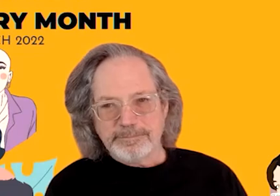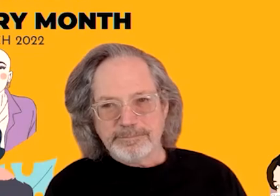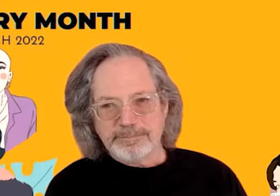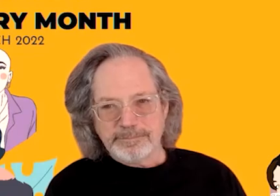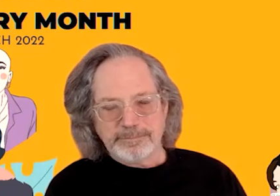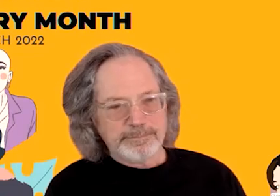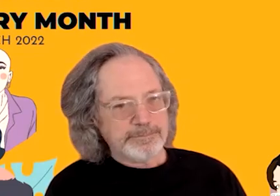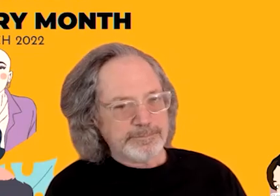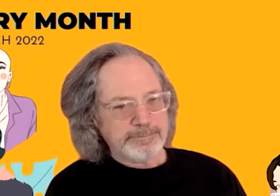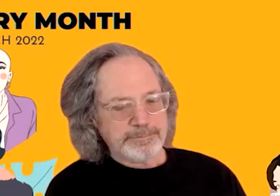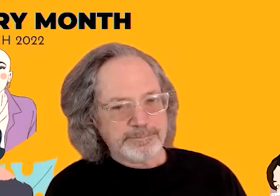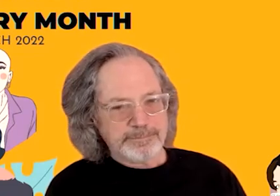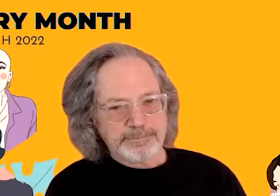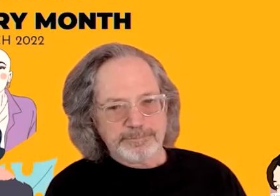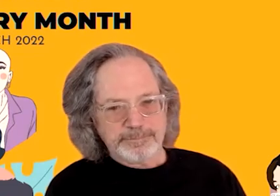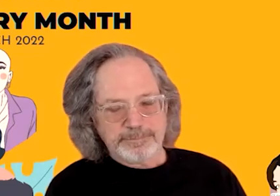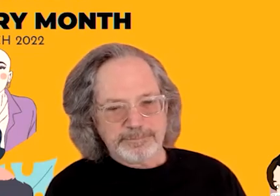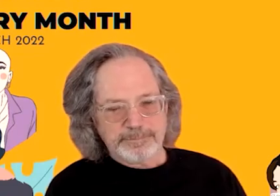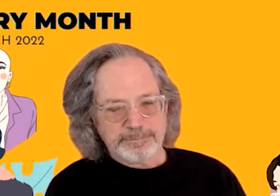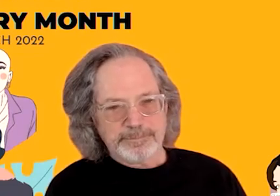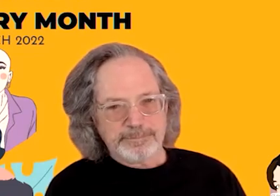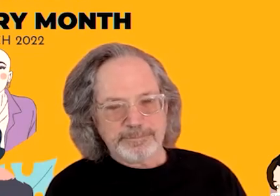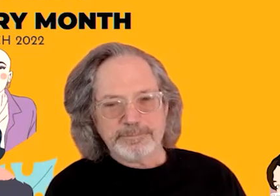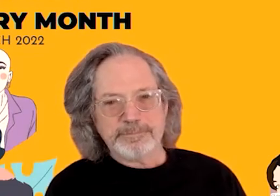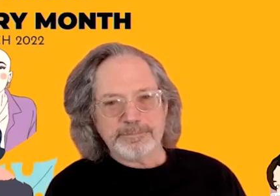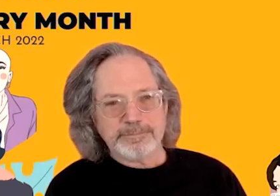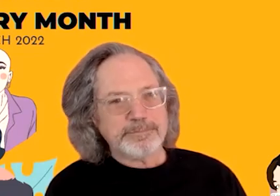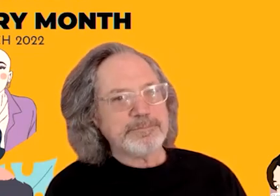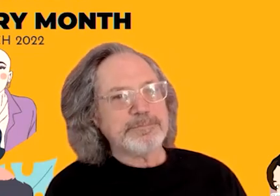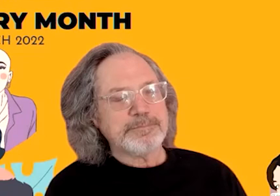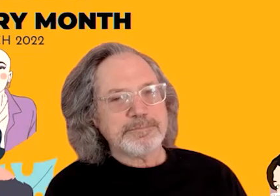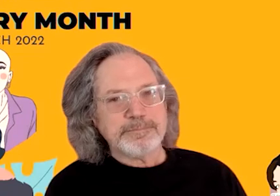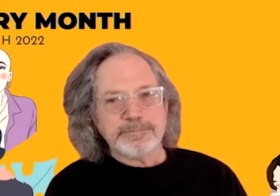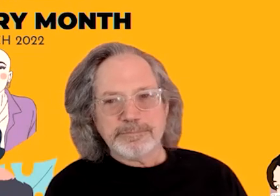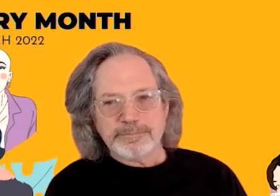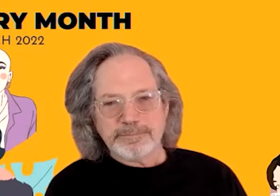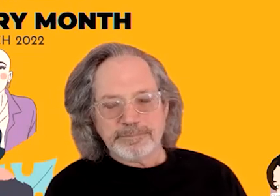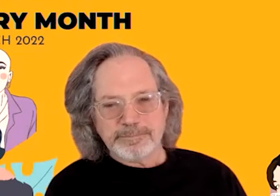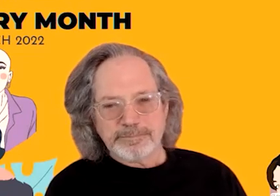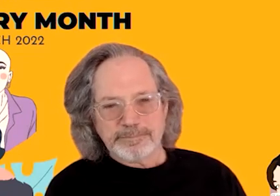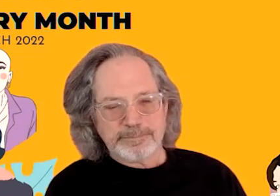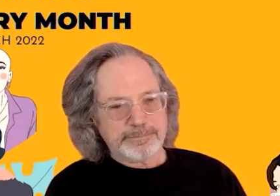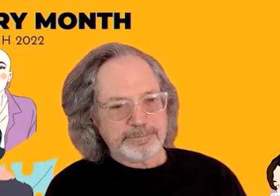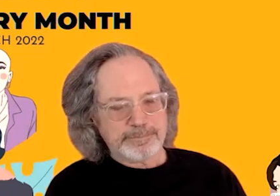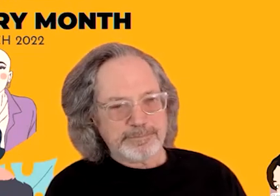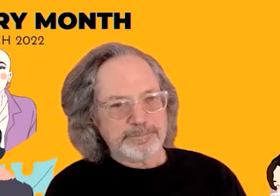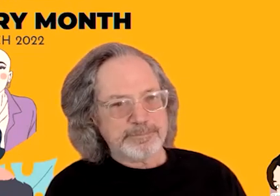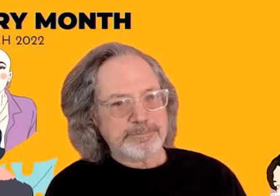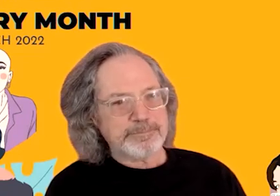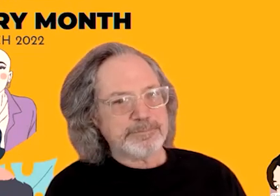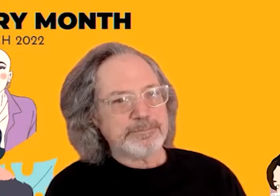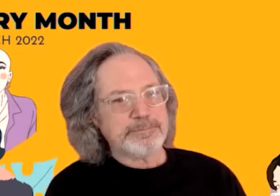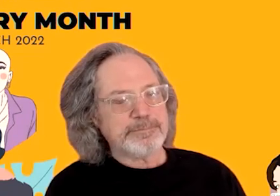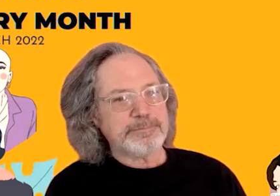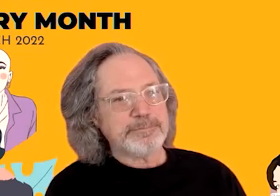I would really encourage you to do that. I think that's an excellent idea. Mm-hmm. And I know that there are several like